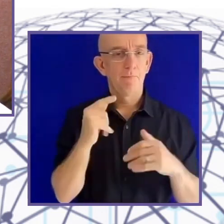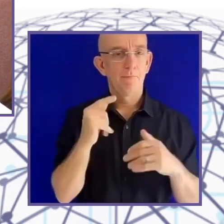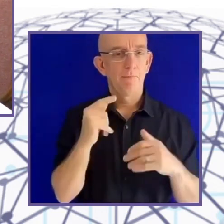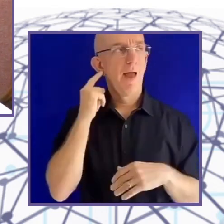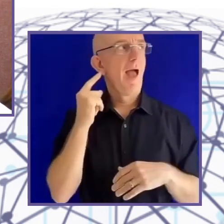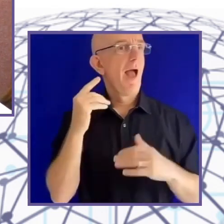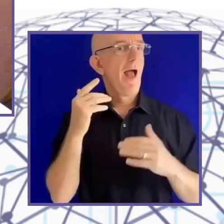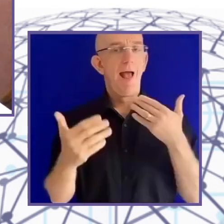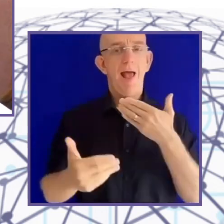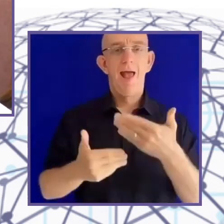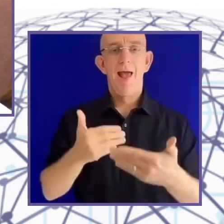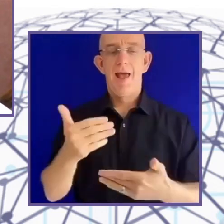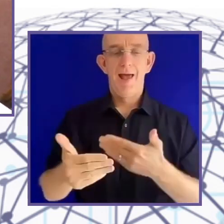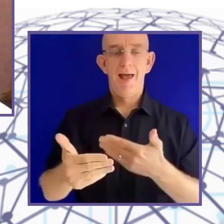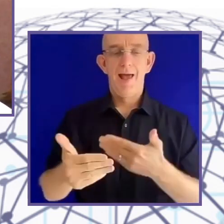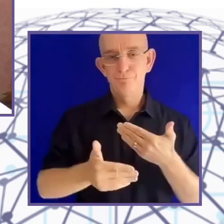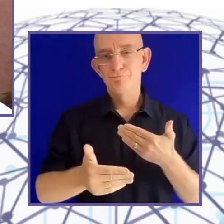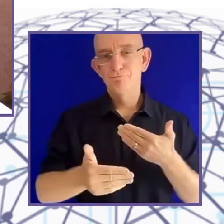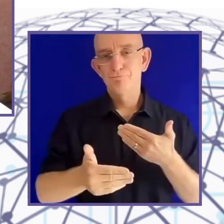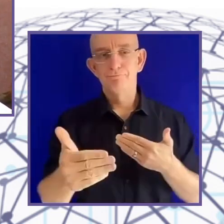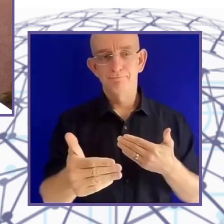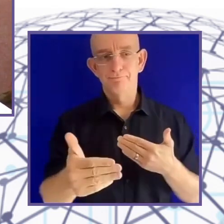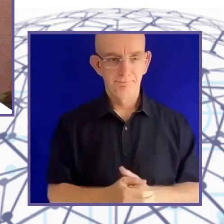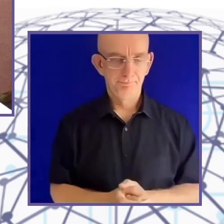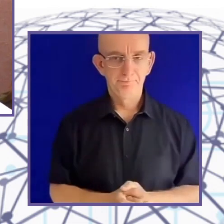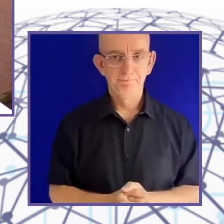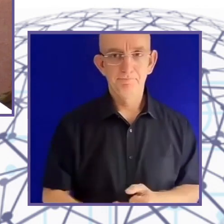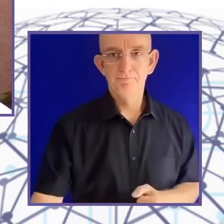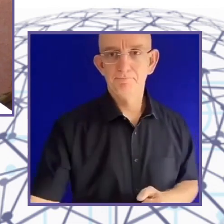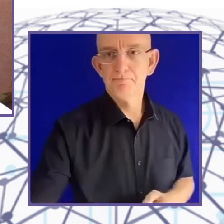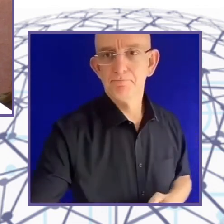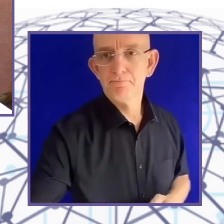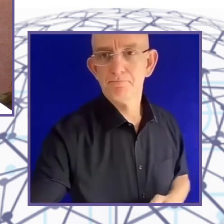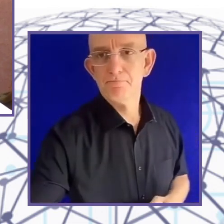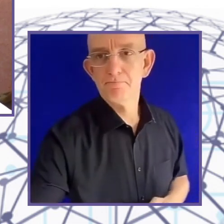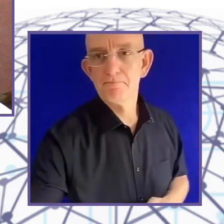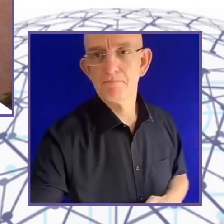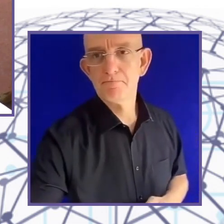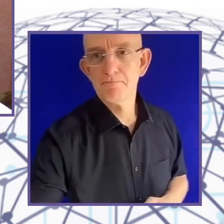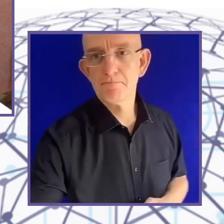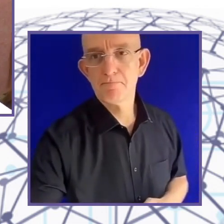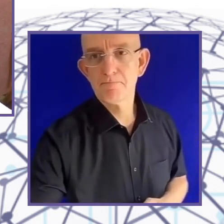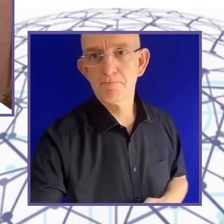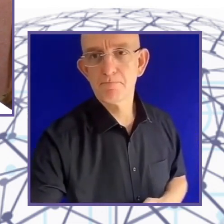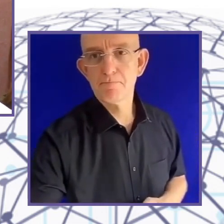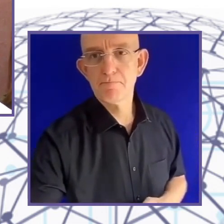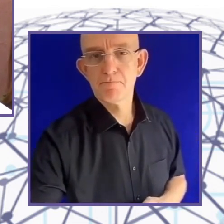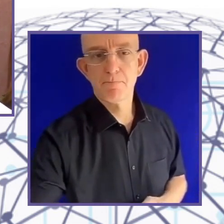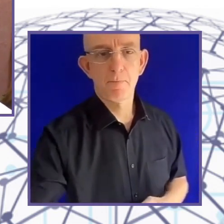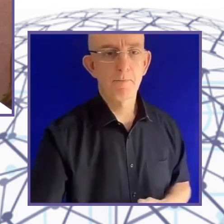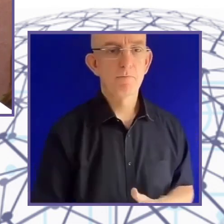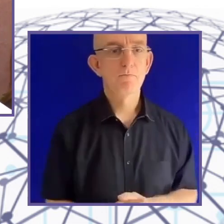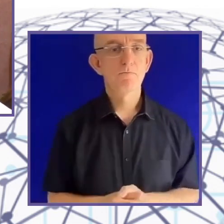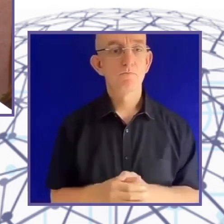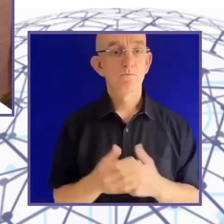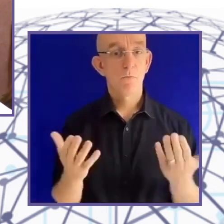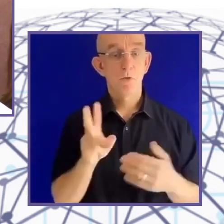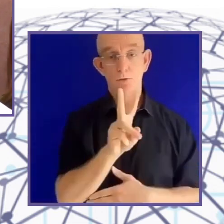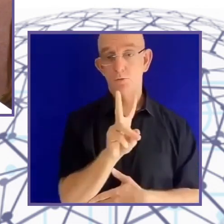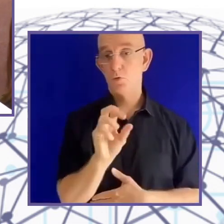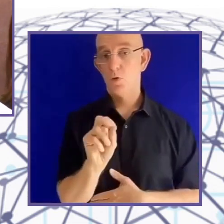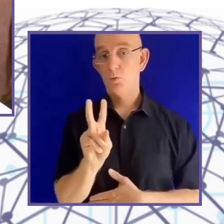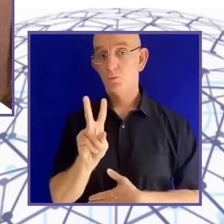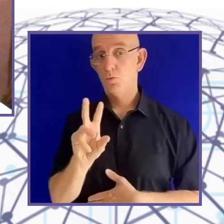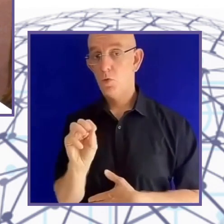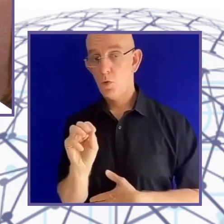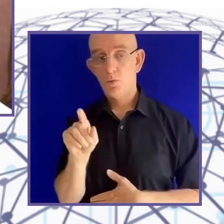the 80-20-30 80 Impact Fund's first investment and received grant capital alongside 6 months